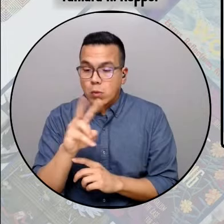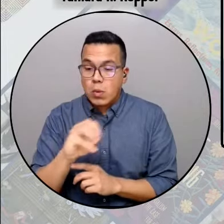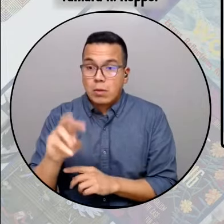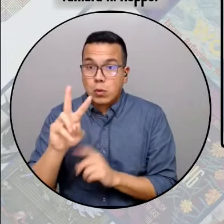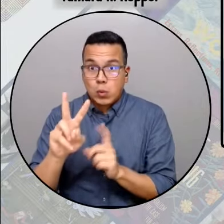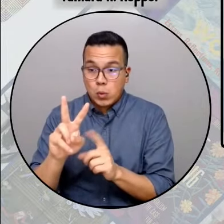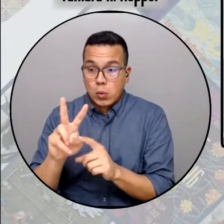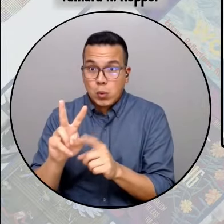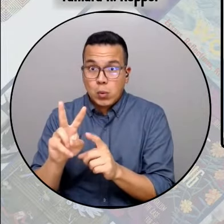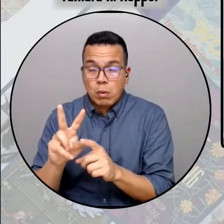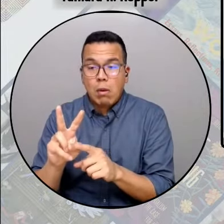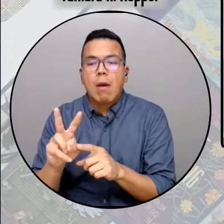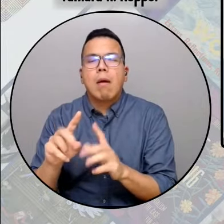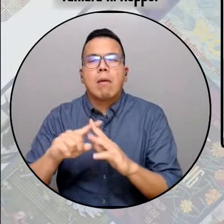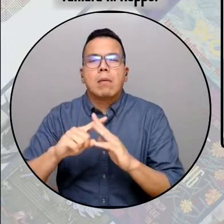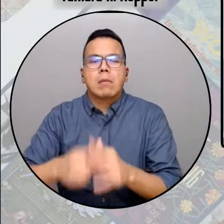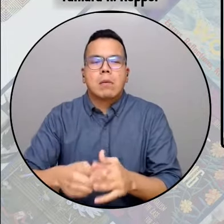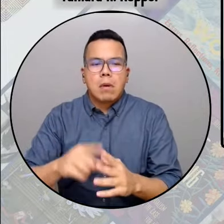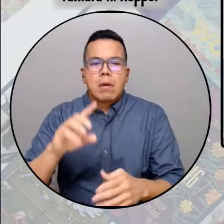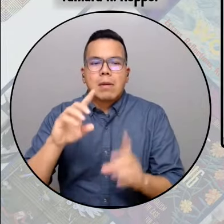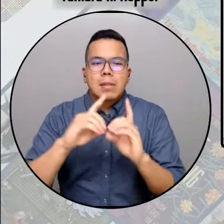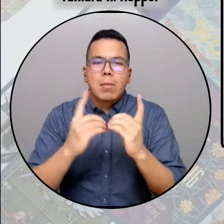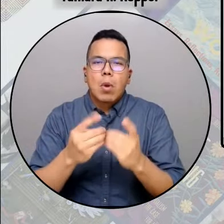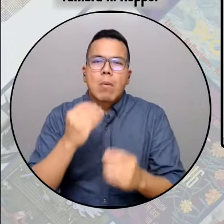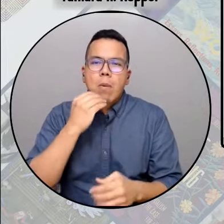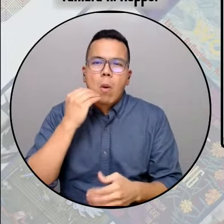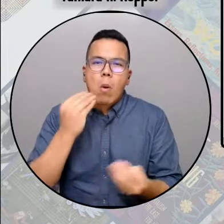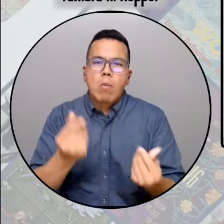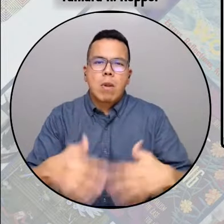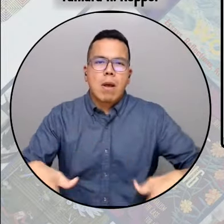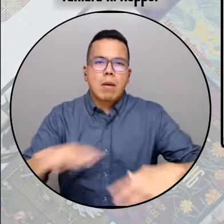is established, right? And so